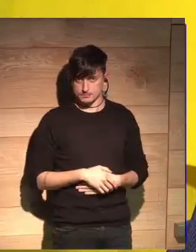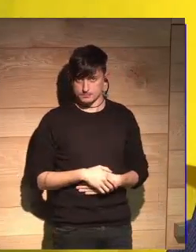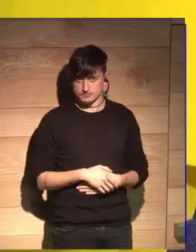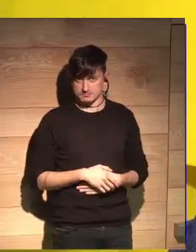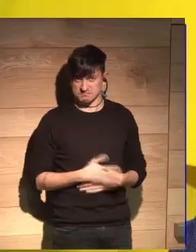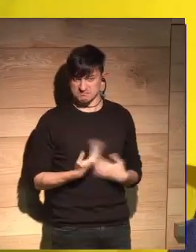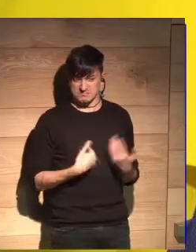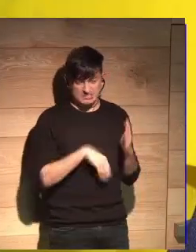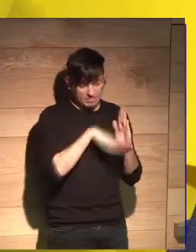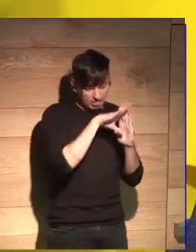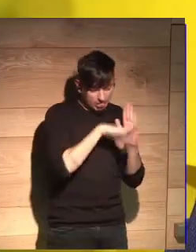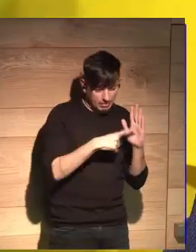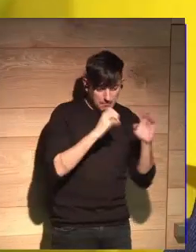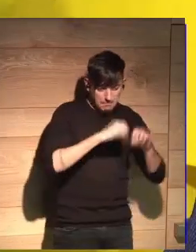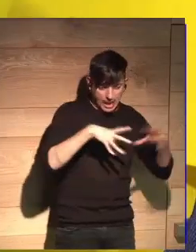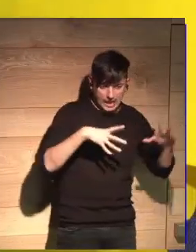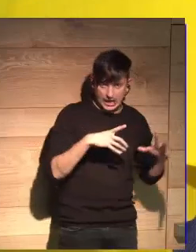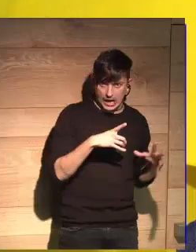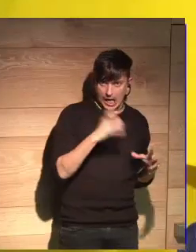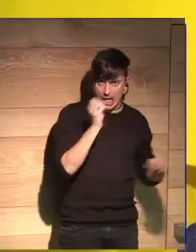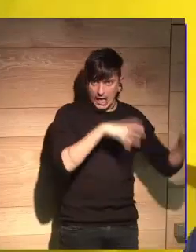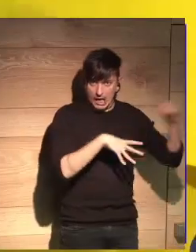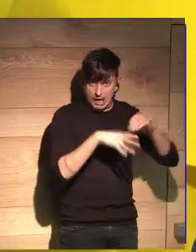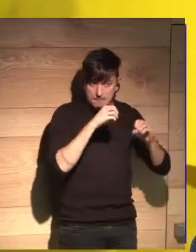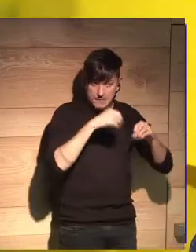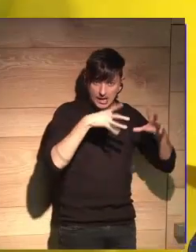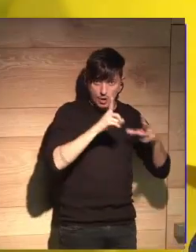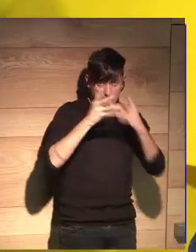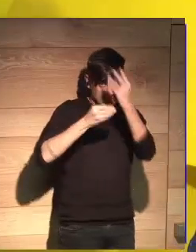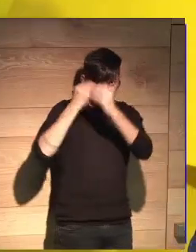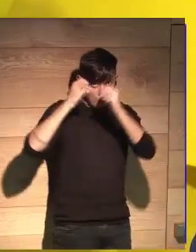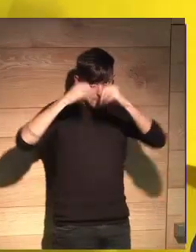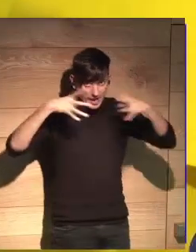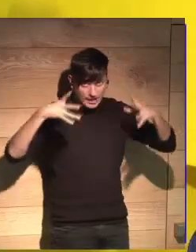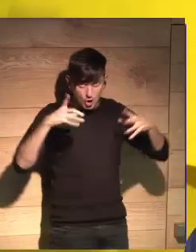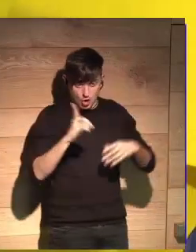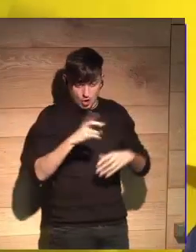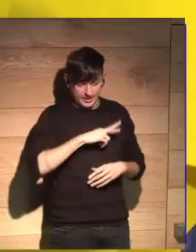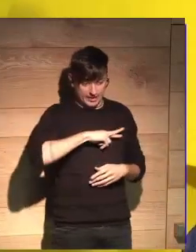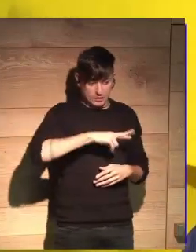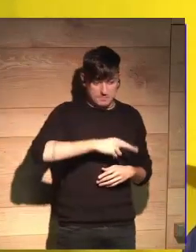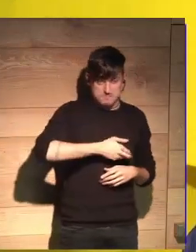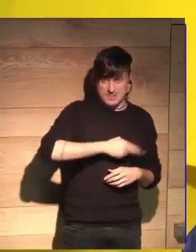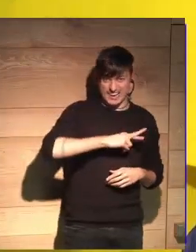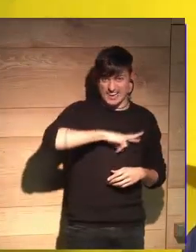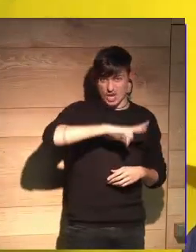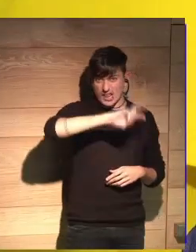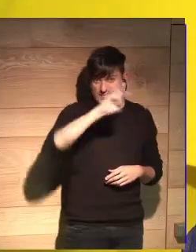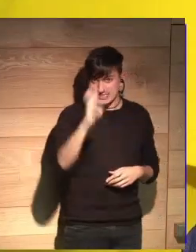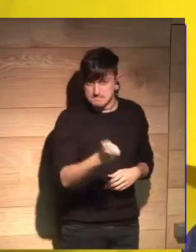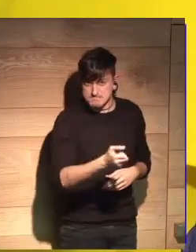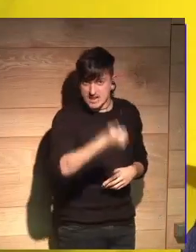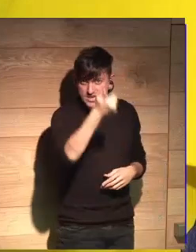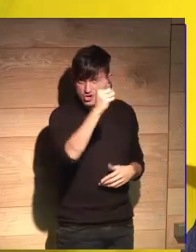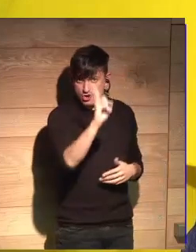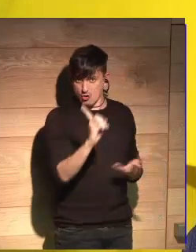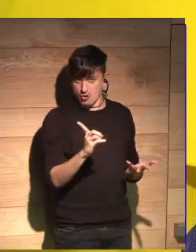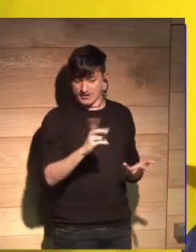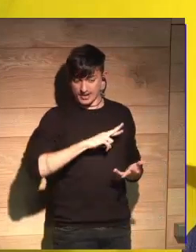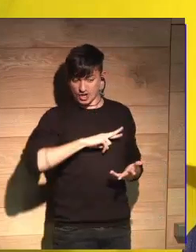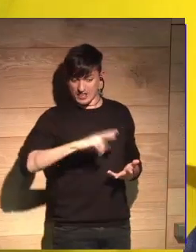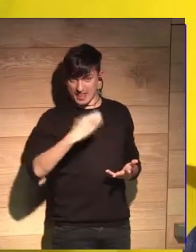adult, no more magical recipes, no more magical thinking, no more religions,